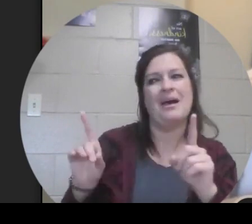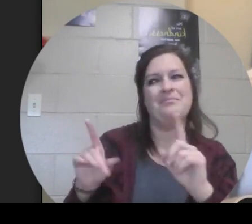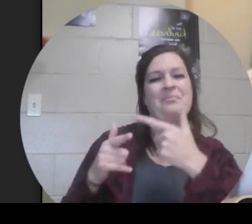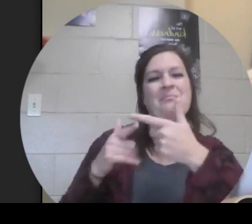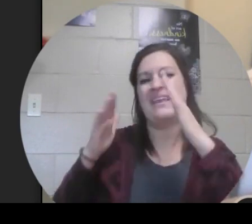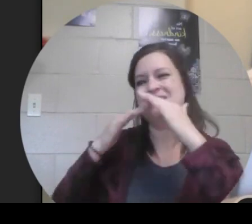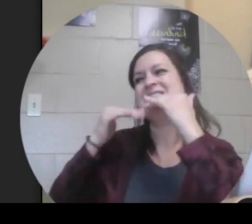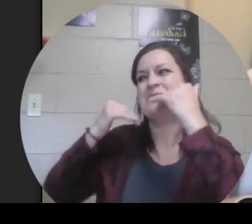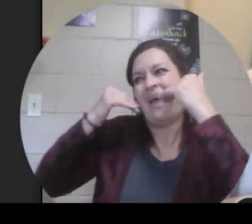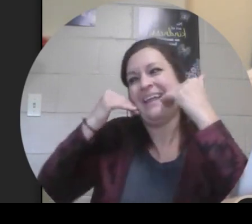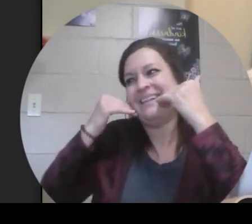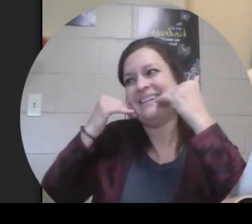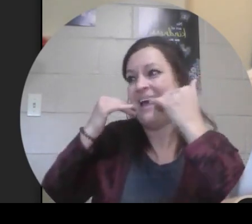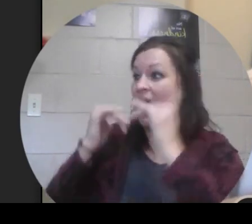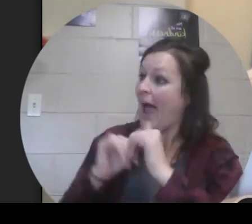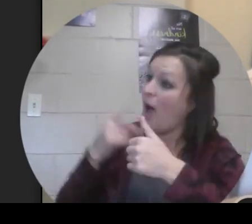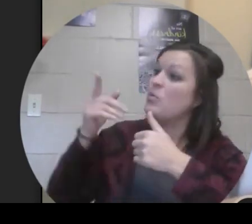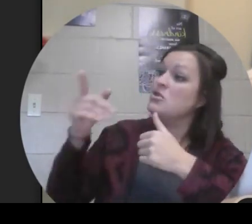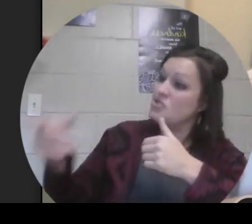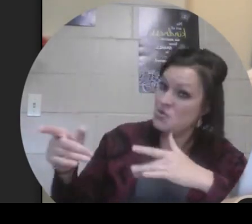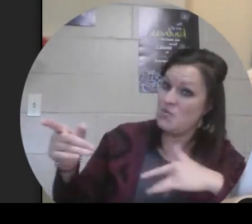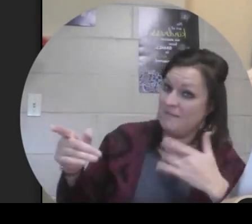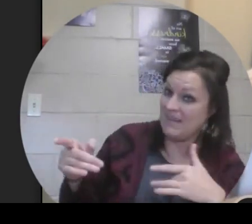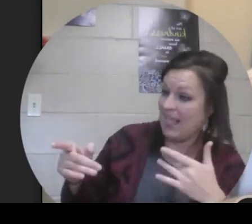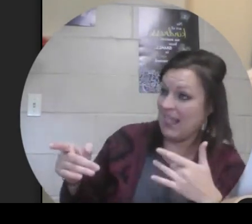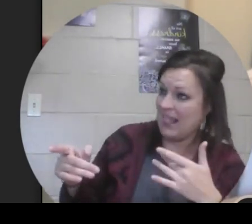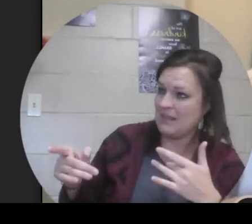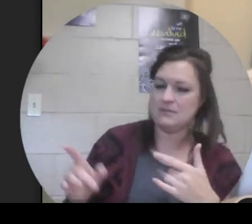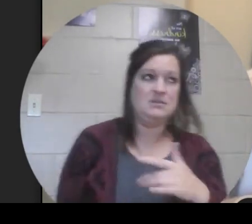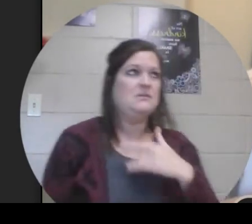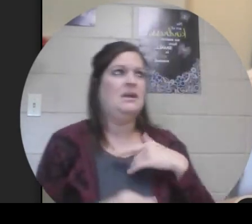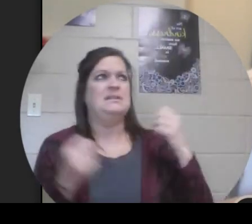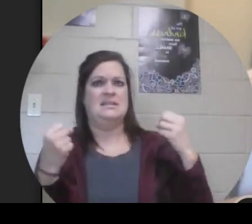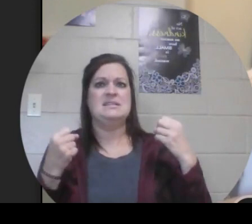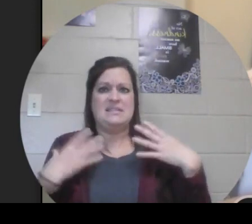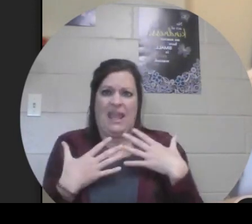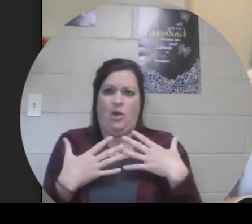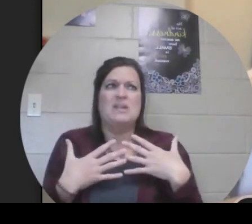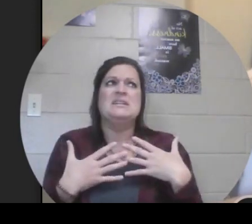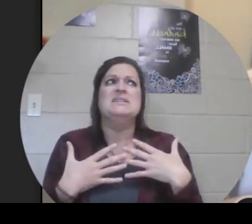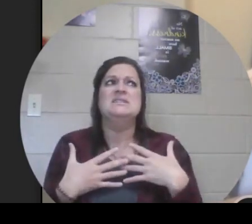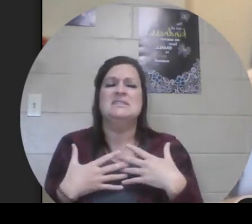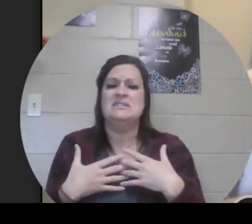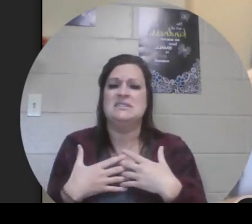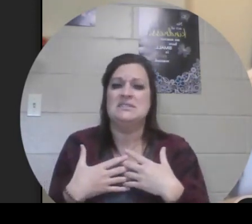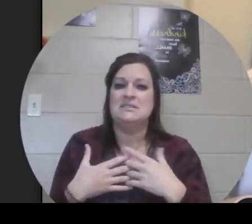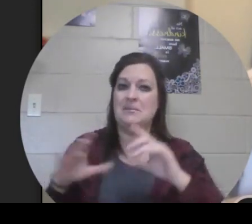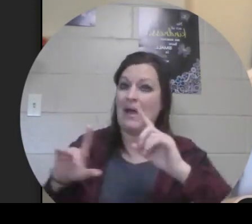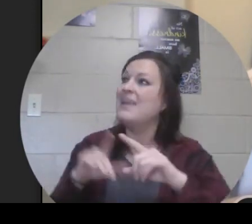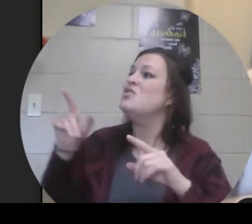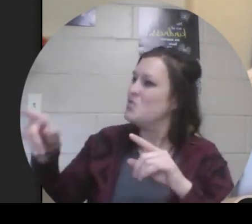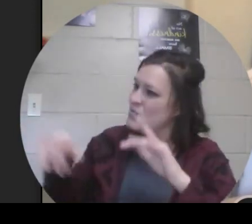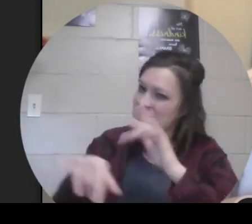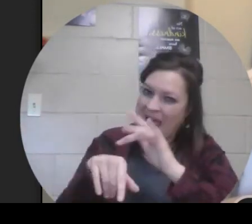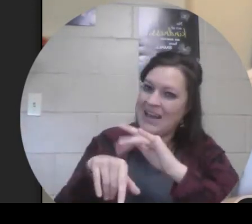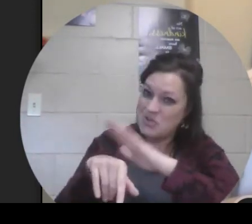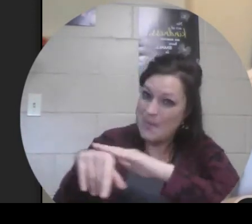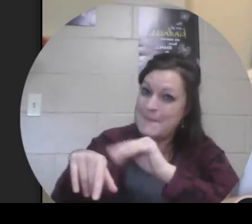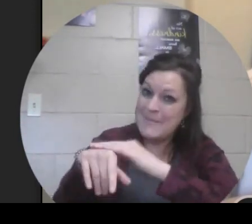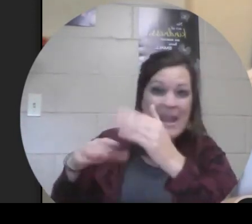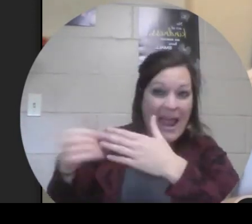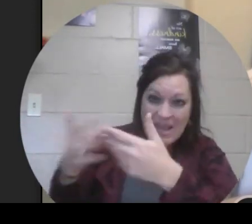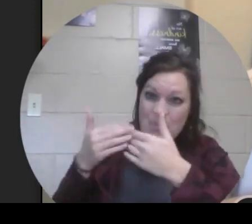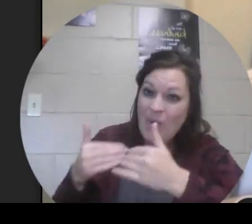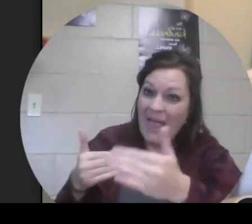smiled. And how did you feel? Scared, Jack said. And you touched him anyway, Miss Martell